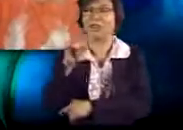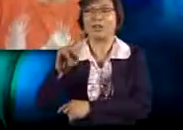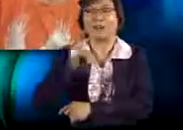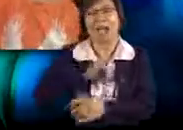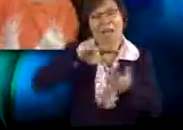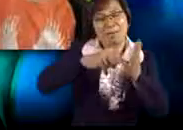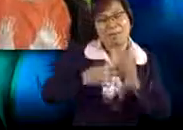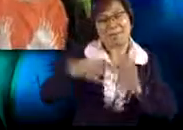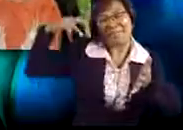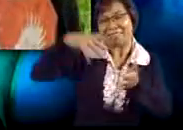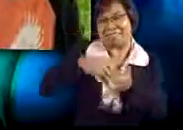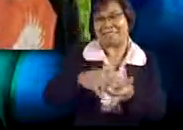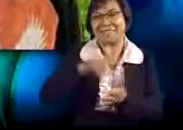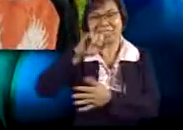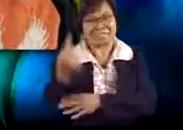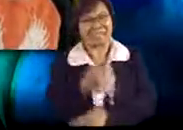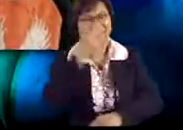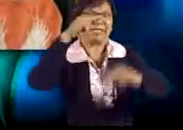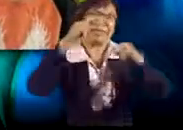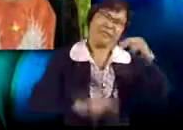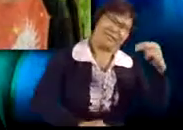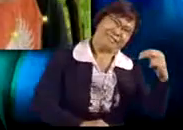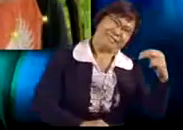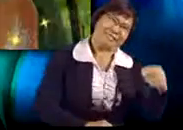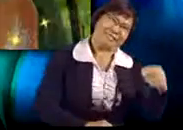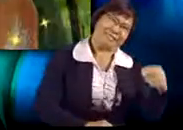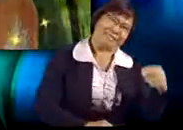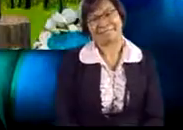No, I mean study. Just joking.